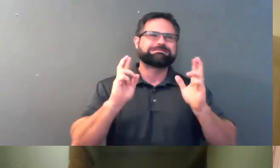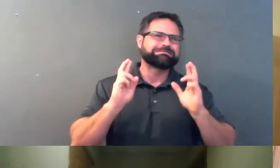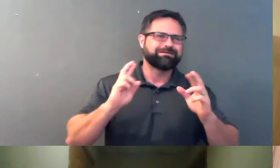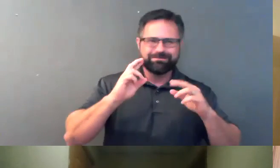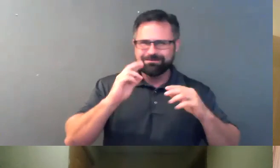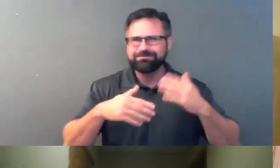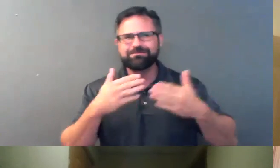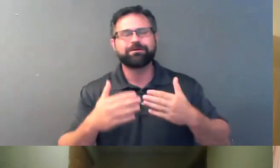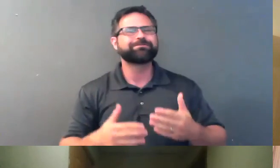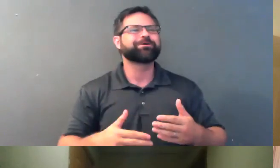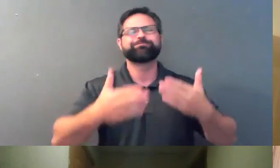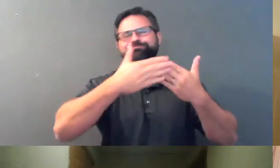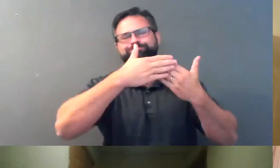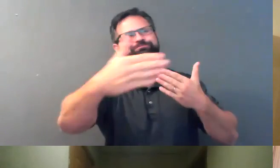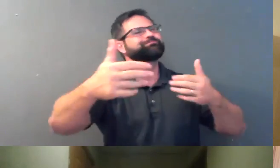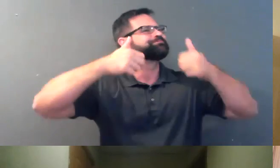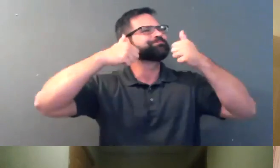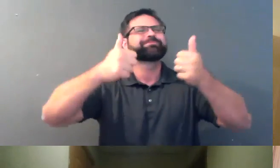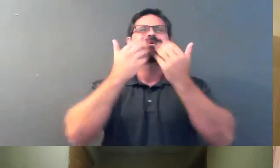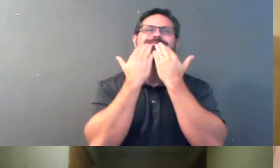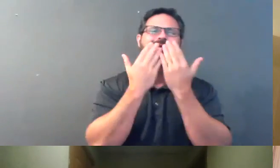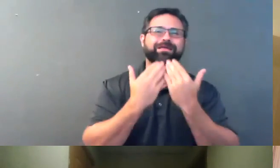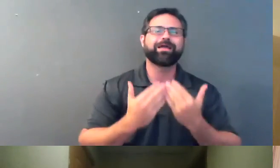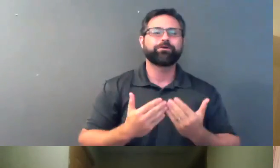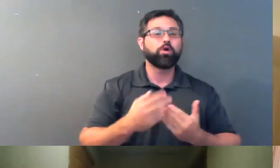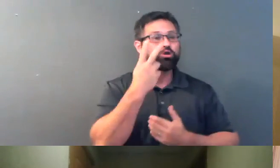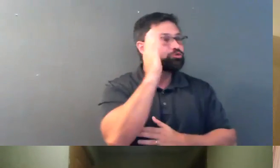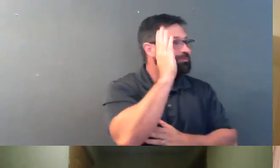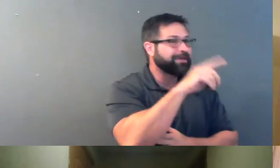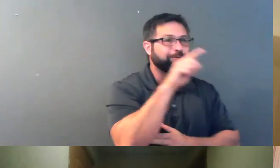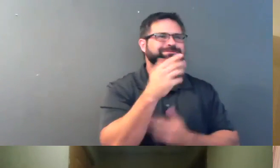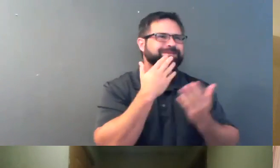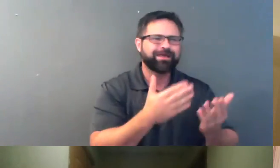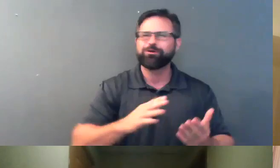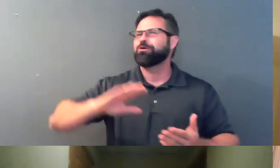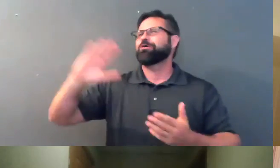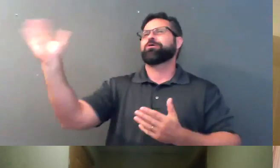you for your participation. Thank you to our two speakers, and thank you to all of our